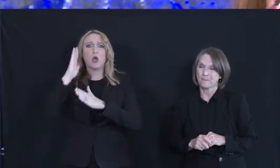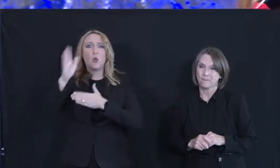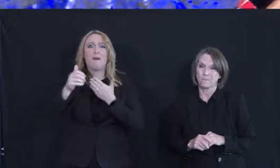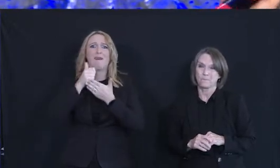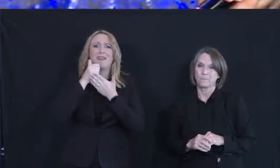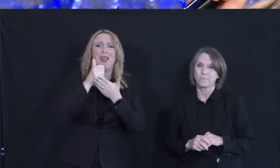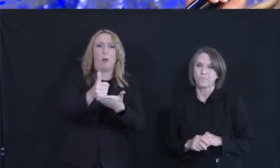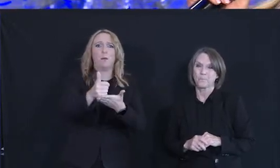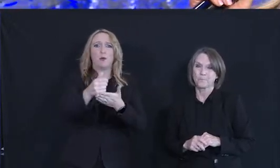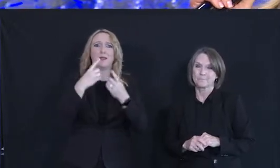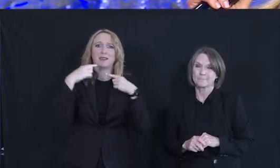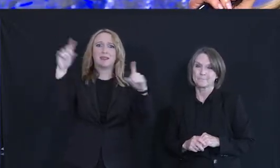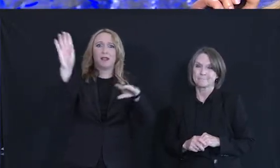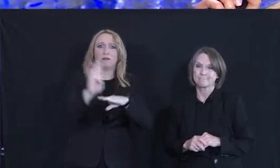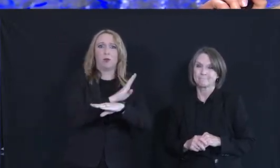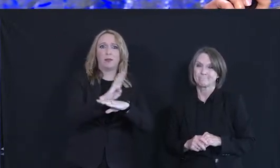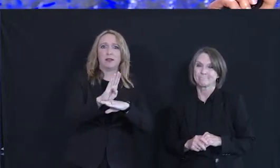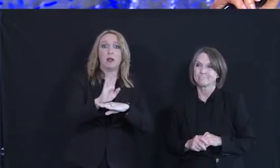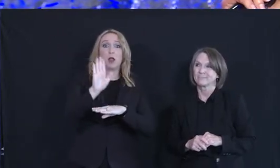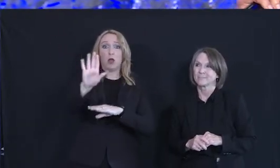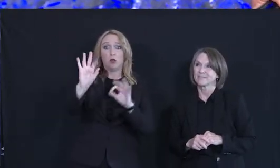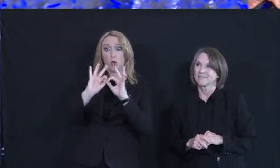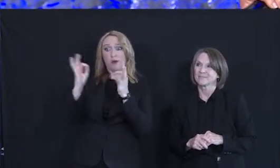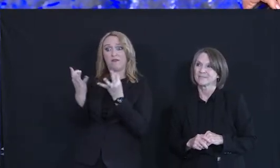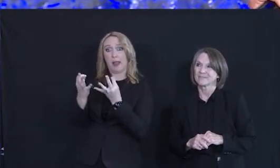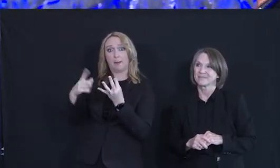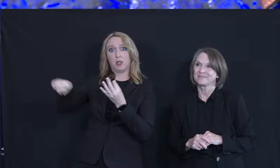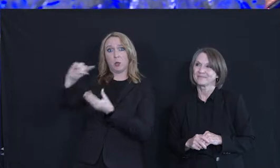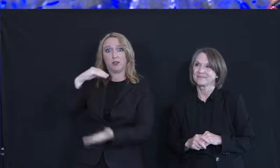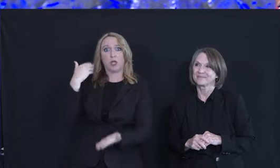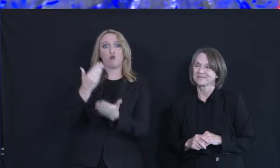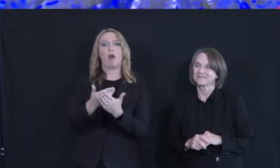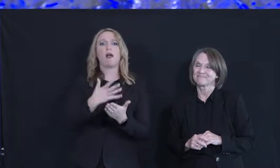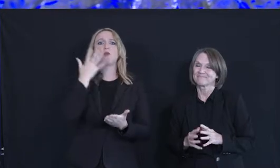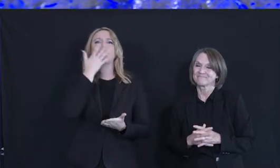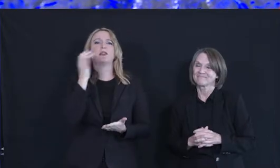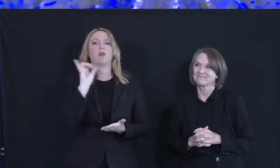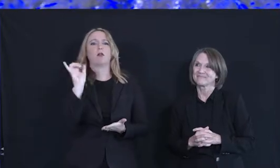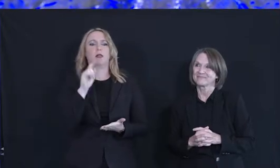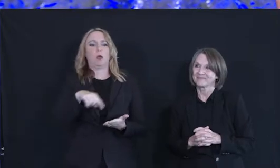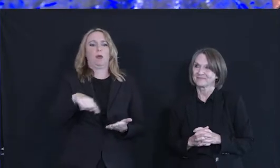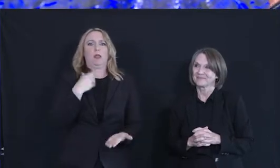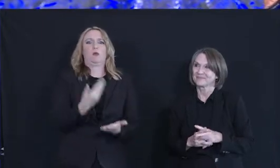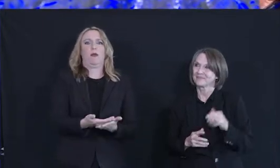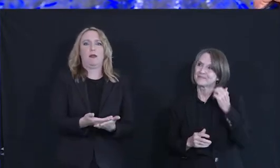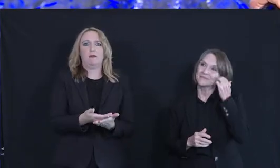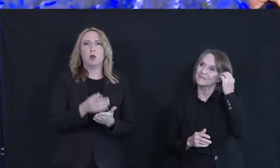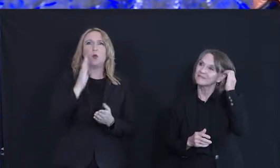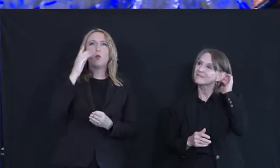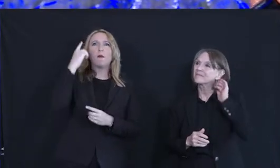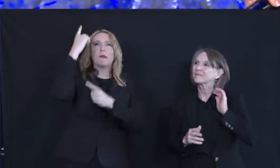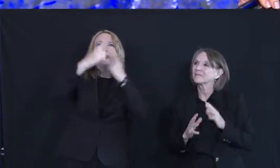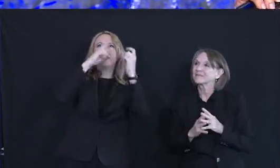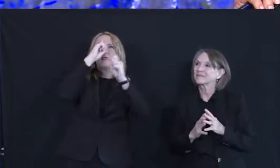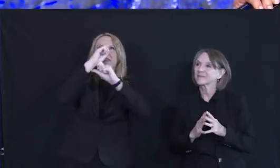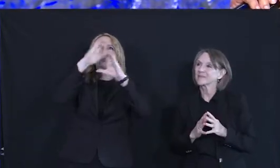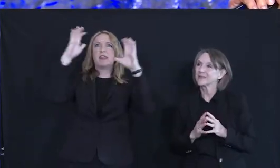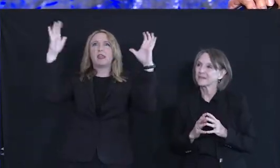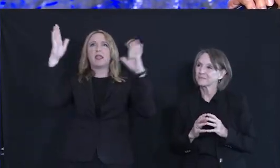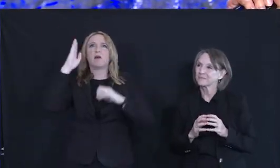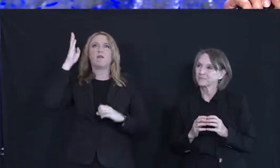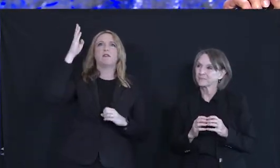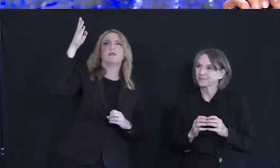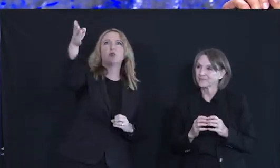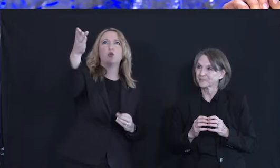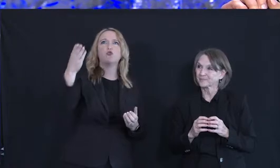and importantly what is your family like like when they get here it's this interesting blend of of being forward focused and also really focused on the